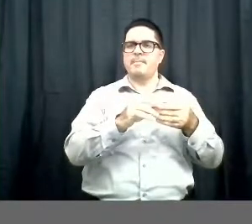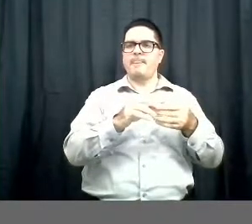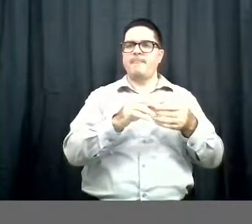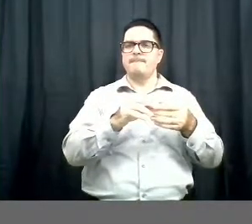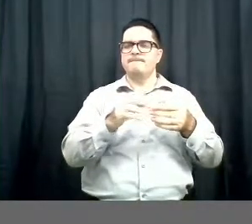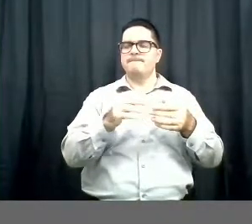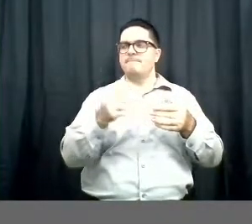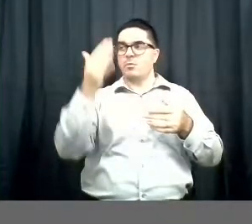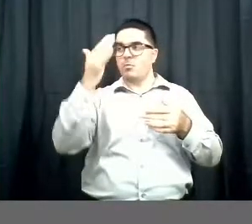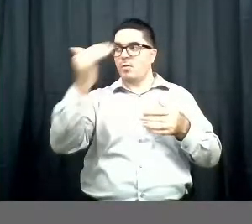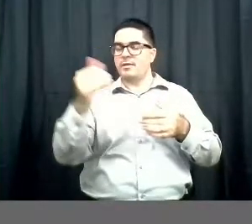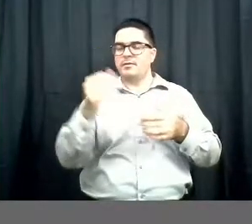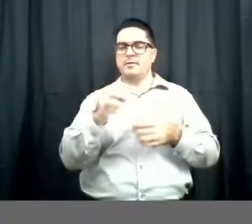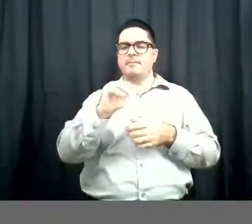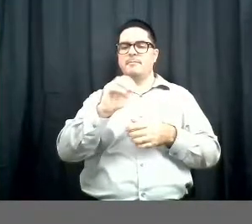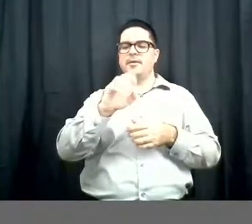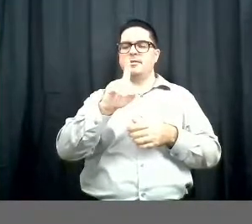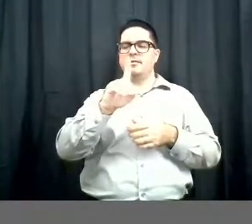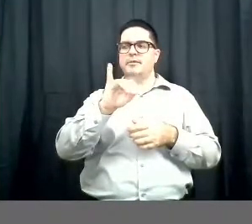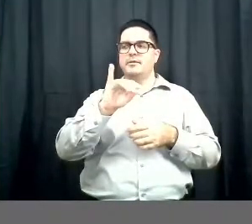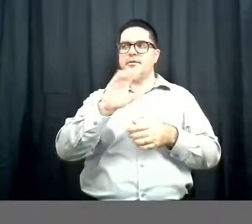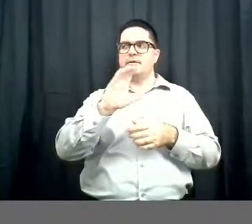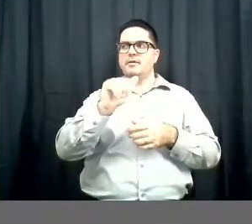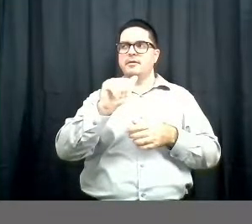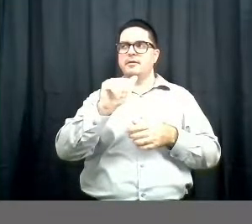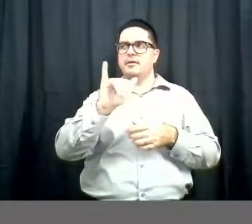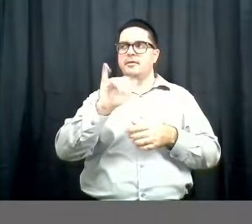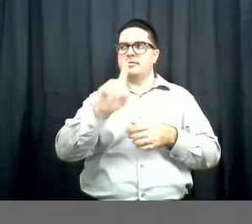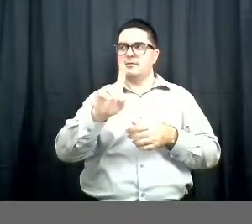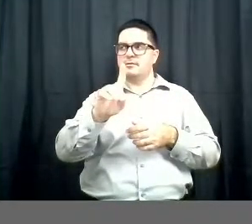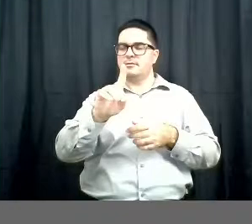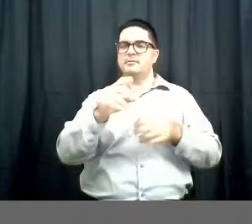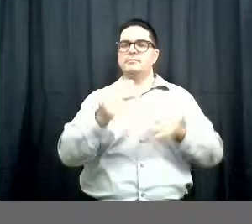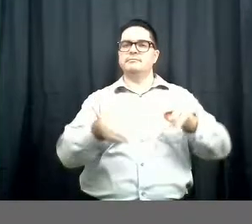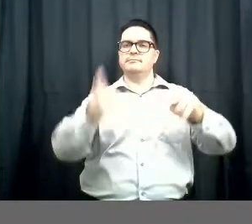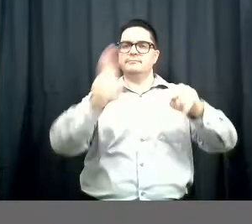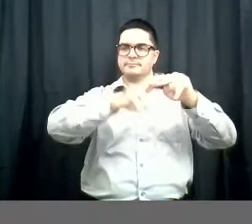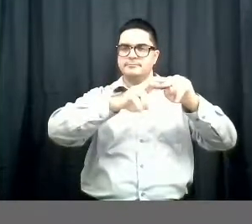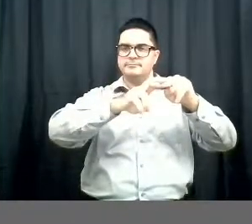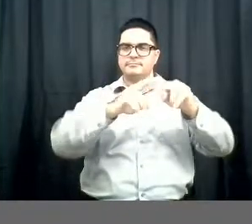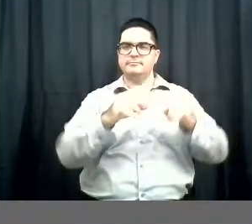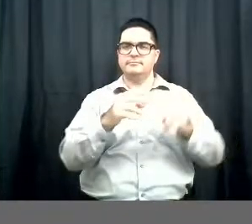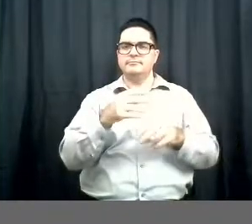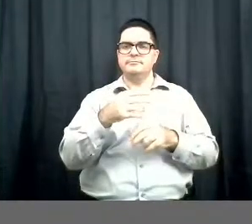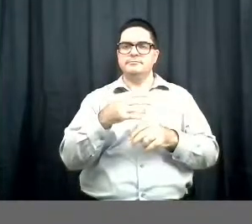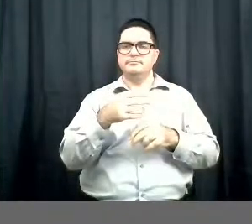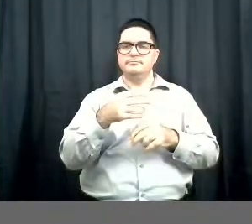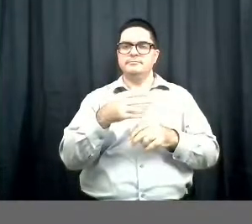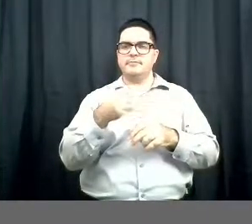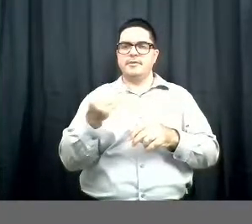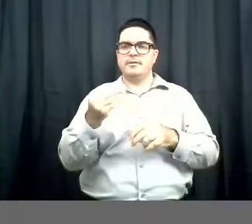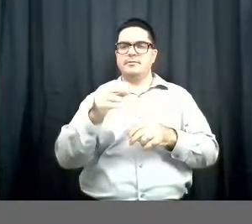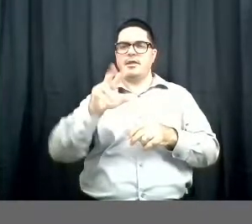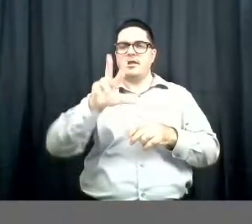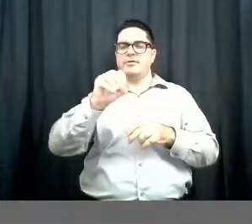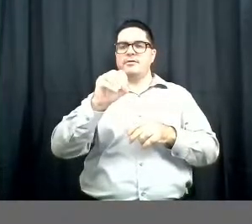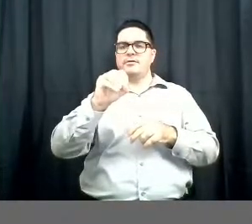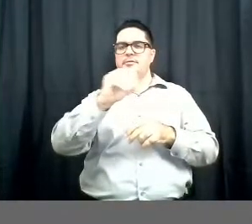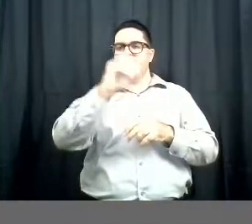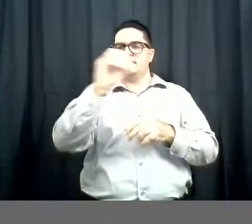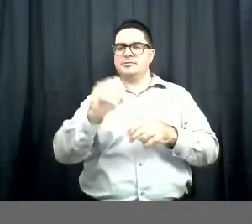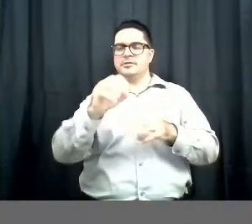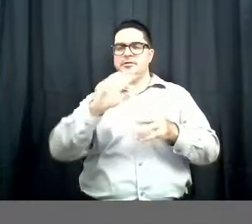and the right sizing is on average, I think, about 30% total from 17 through the